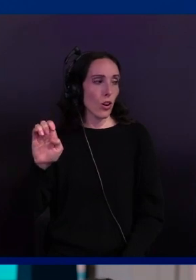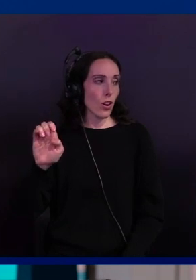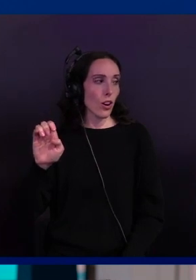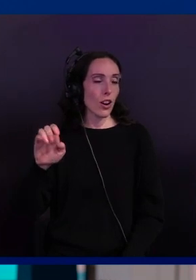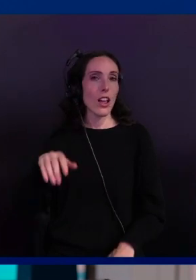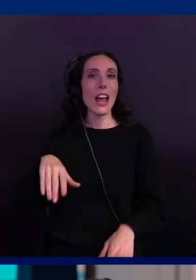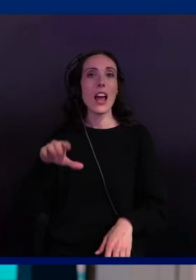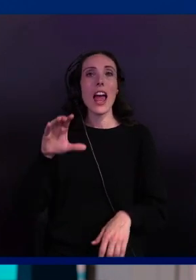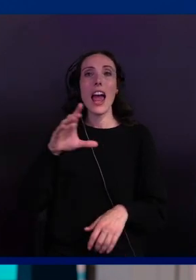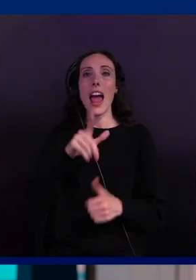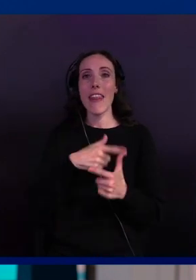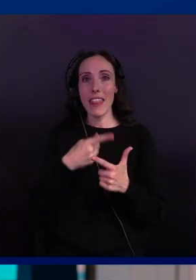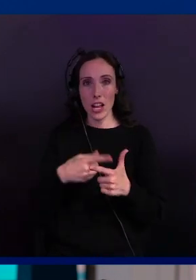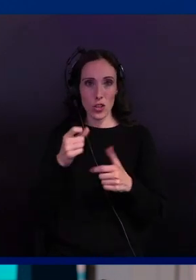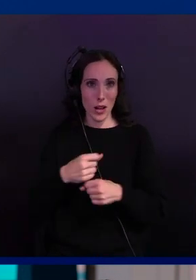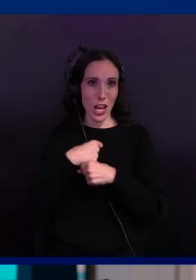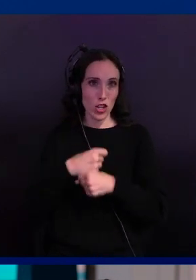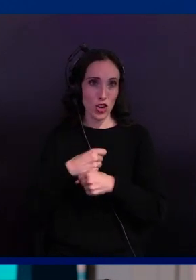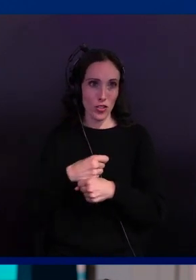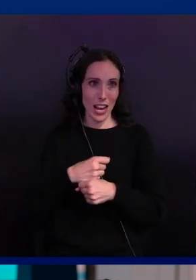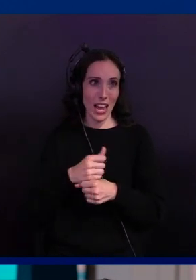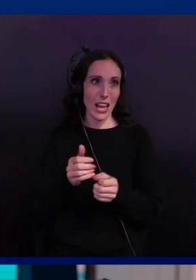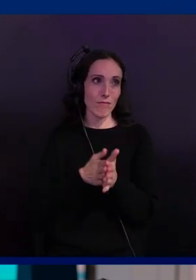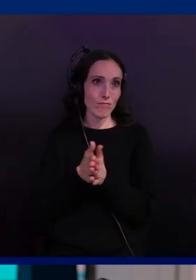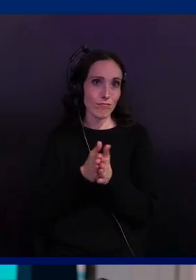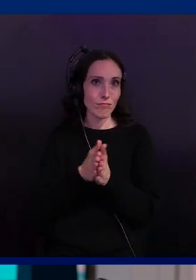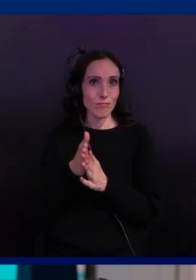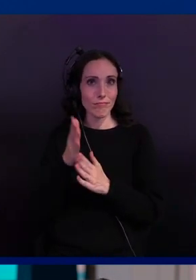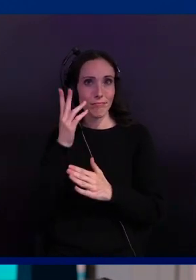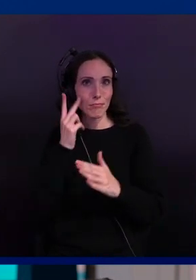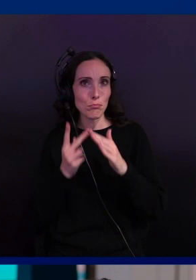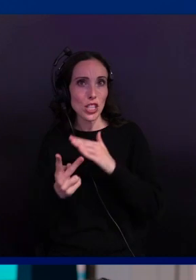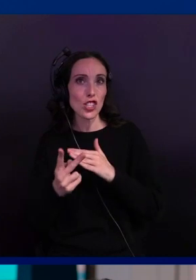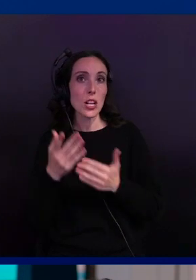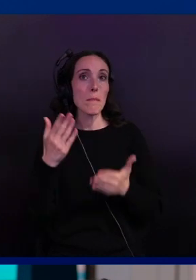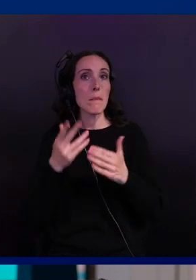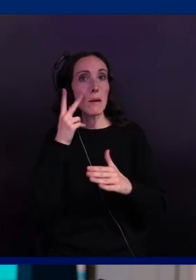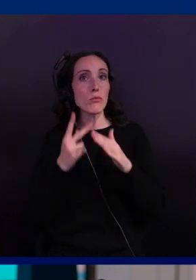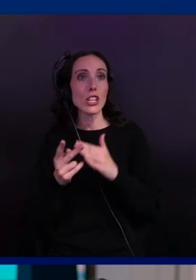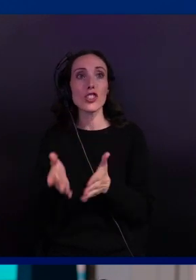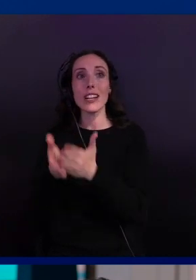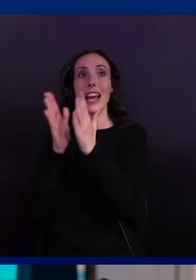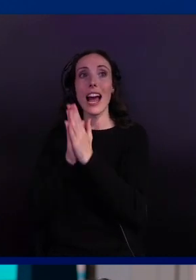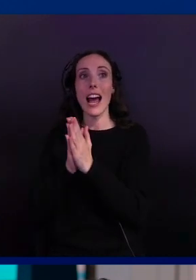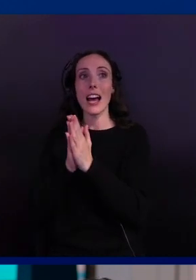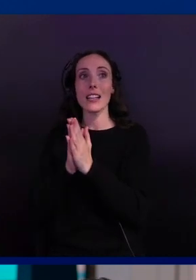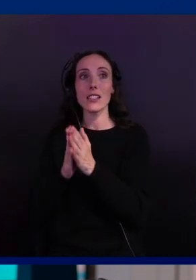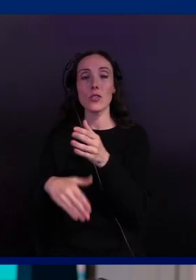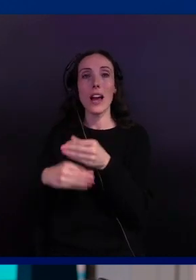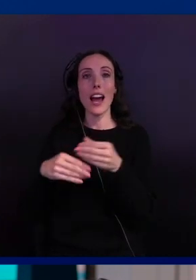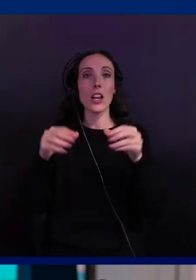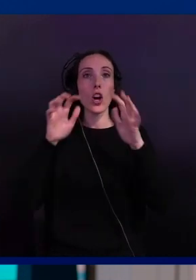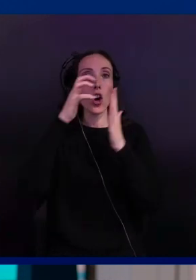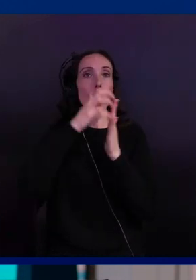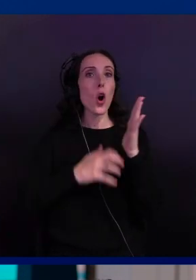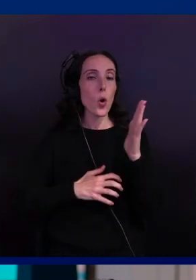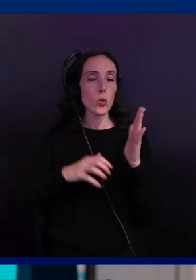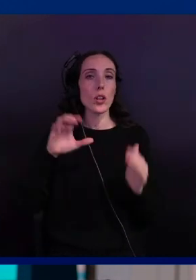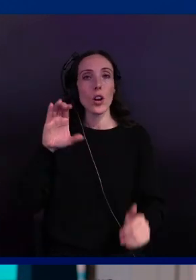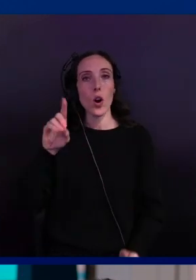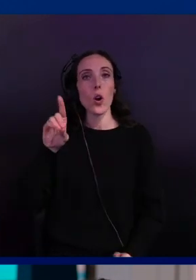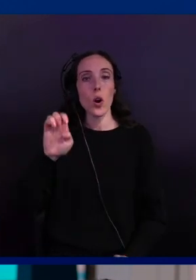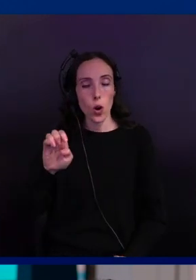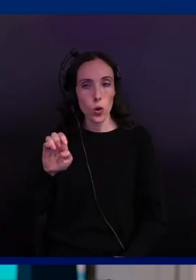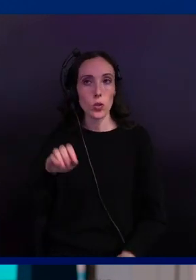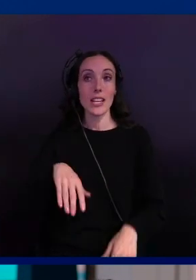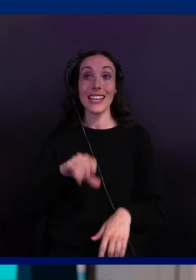a medium, maybe you can create a friction. The friction could be asking a person to enter a code, right, where you send a code to the phone and all.